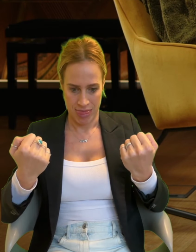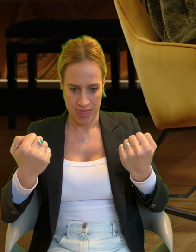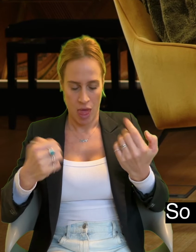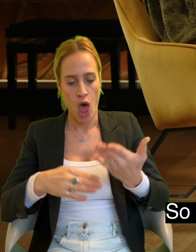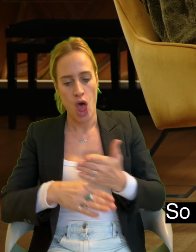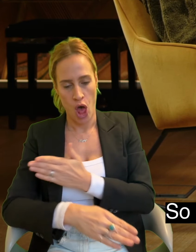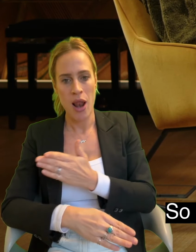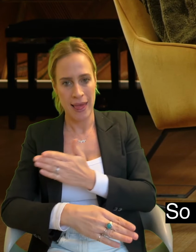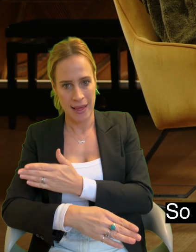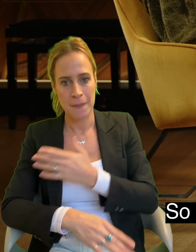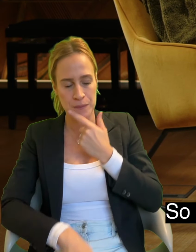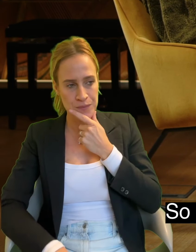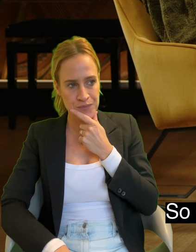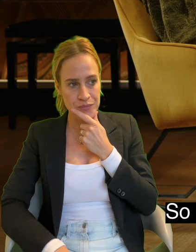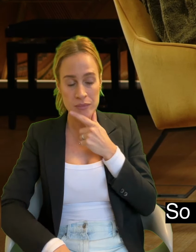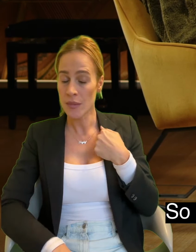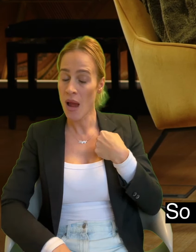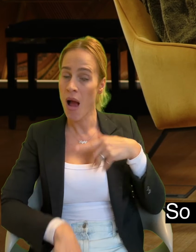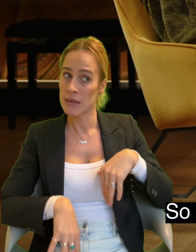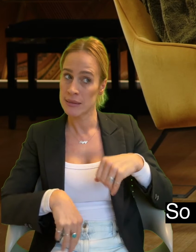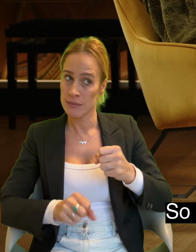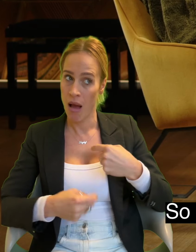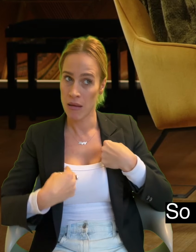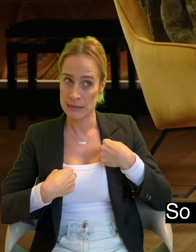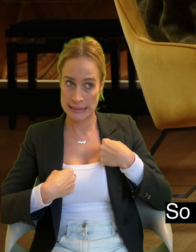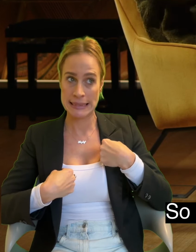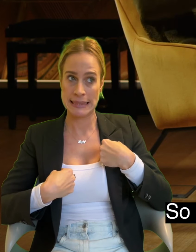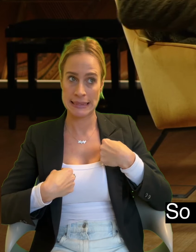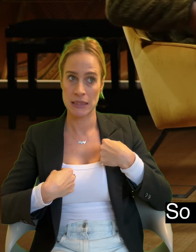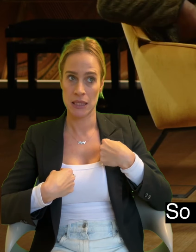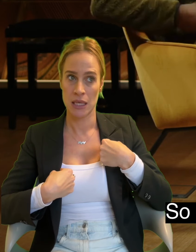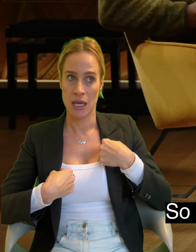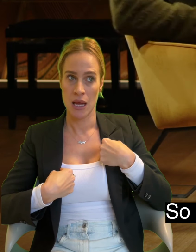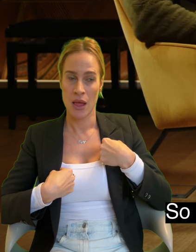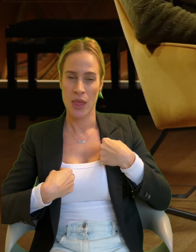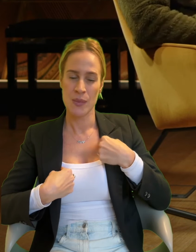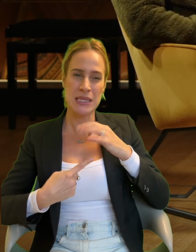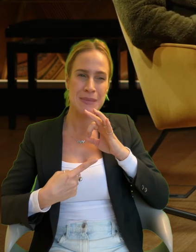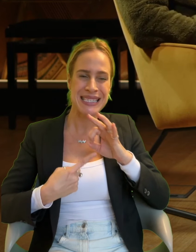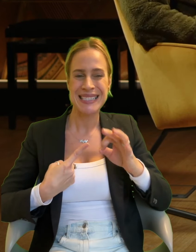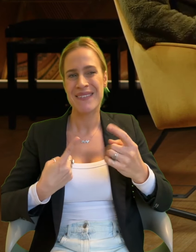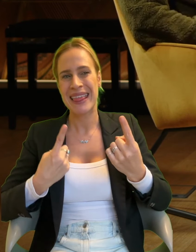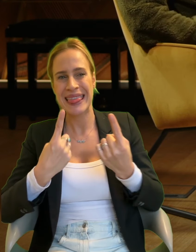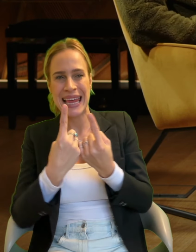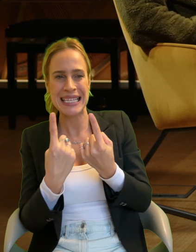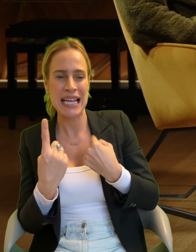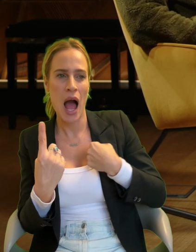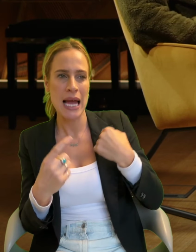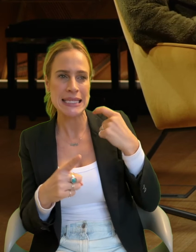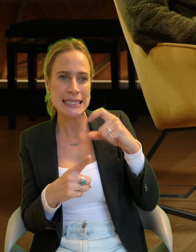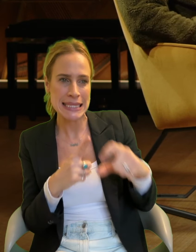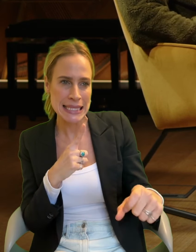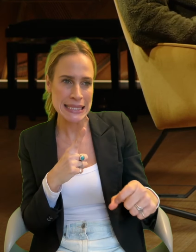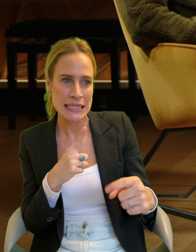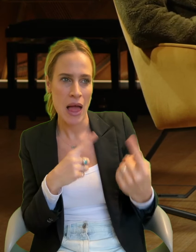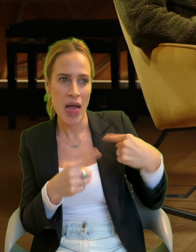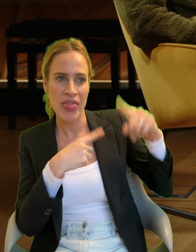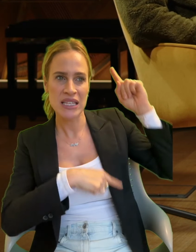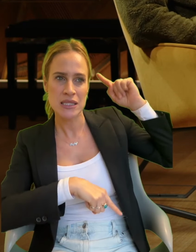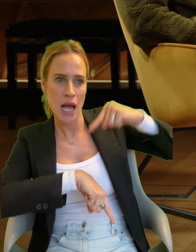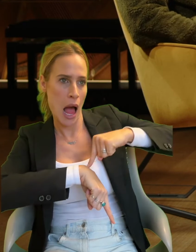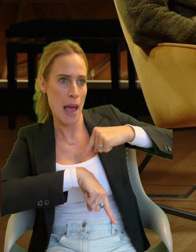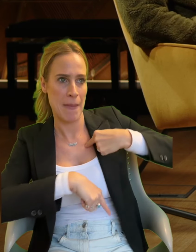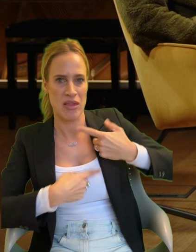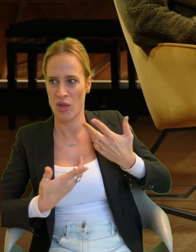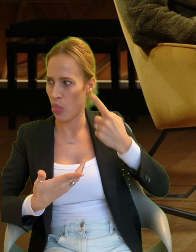very early. So when I started this, there were certain things that I did that at the time I just thought it's